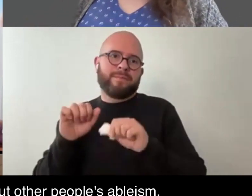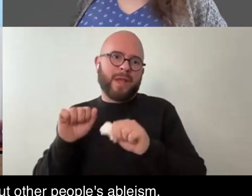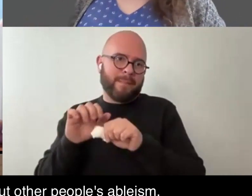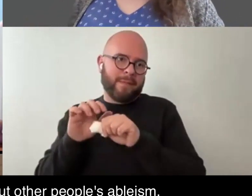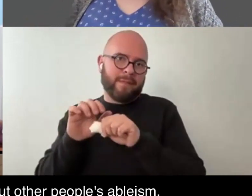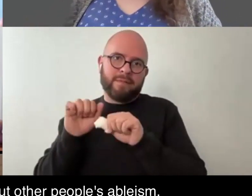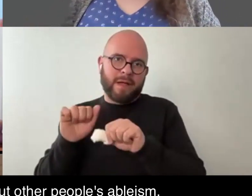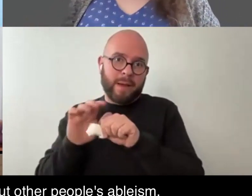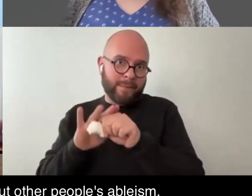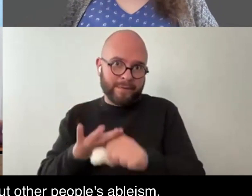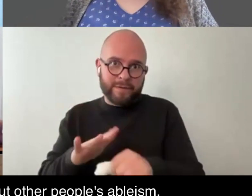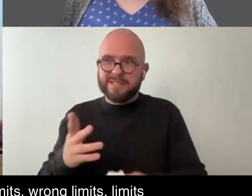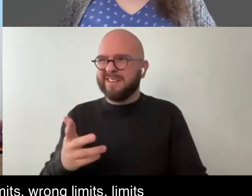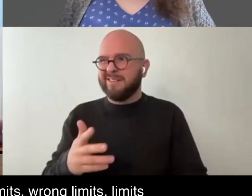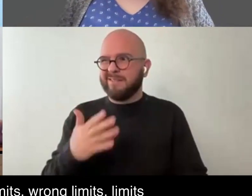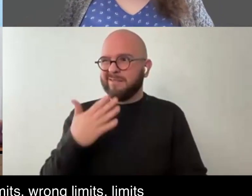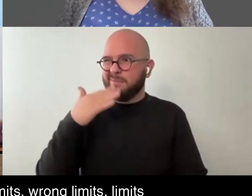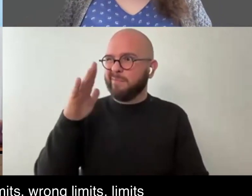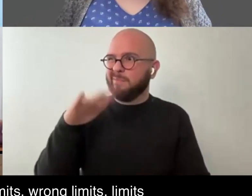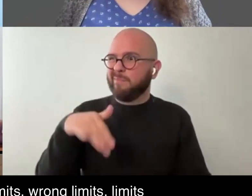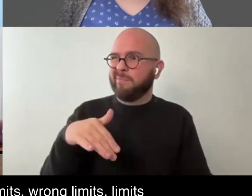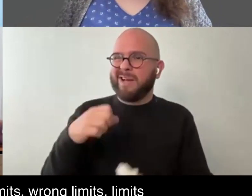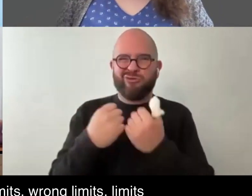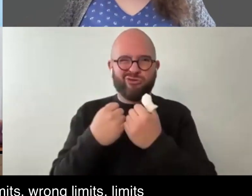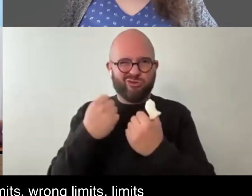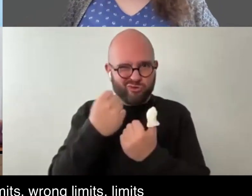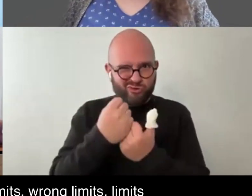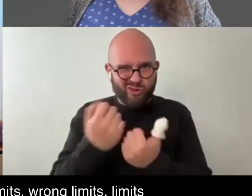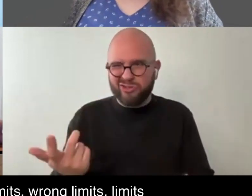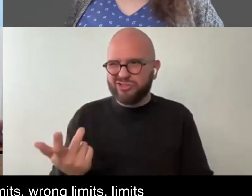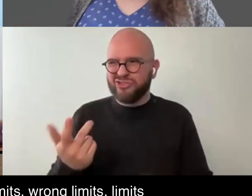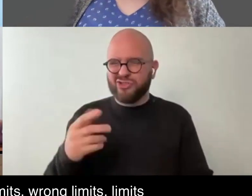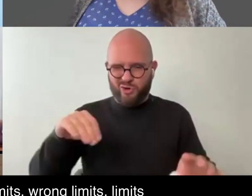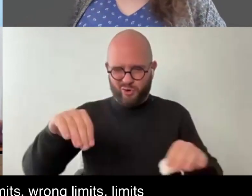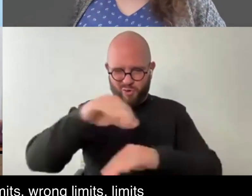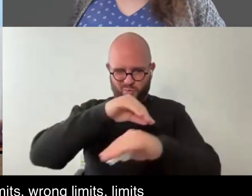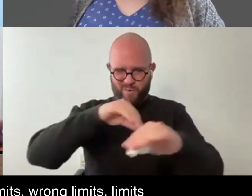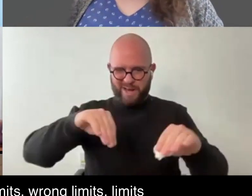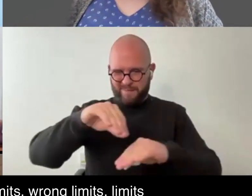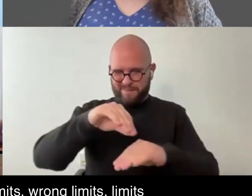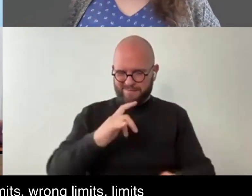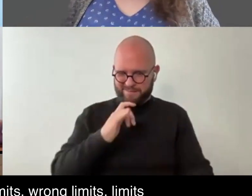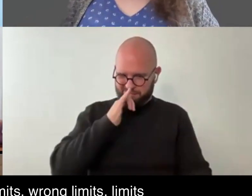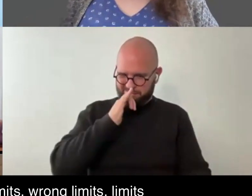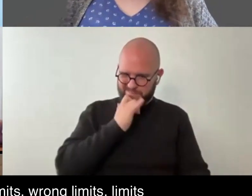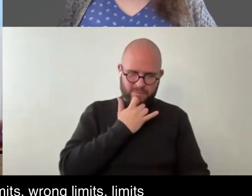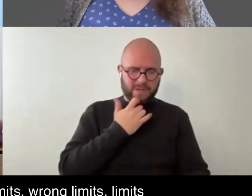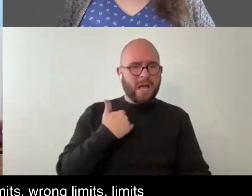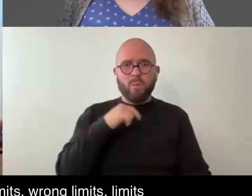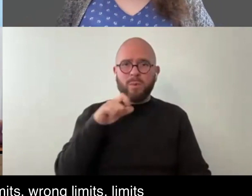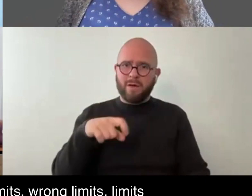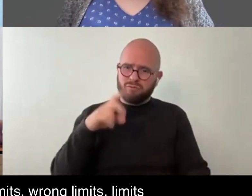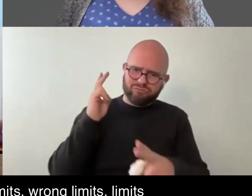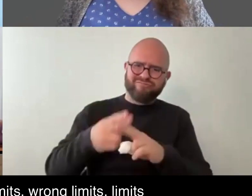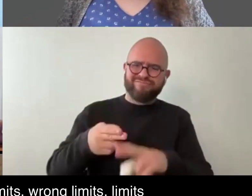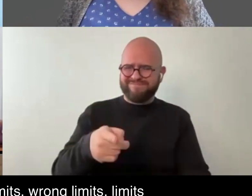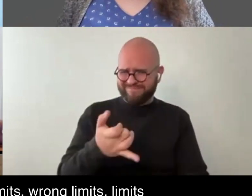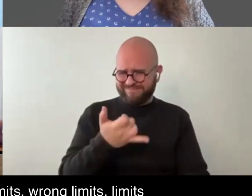unfortunate arrangements. Like, we have to call out bad limits, wrong limits, limits that